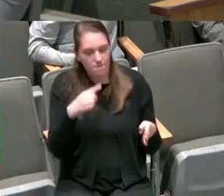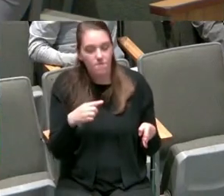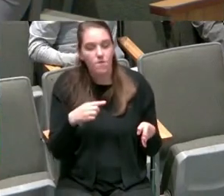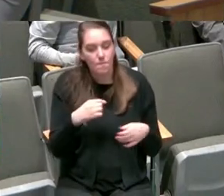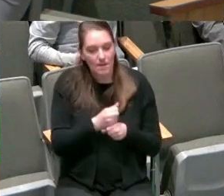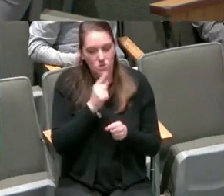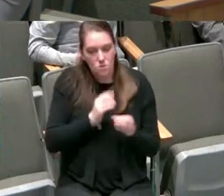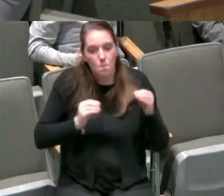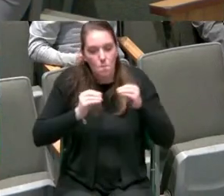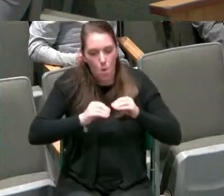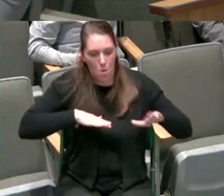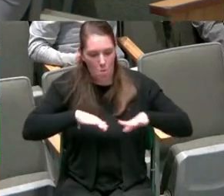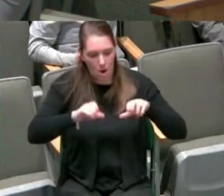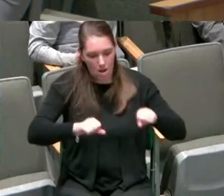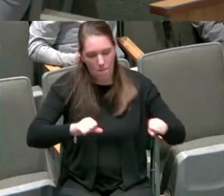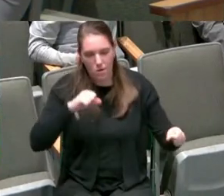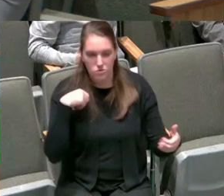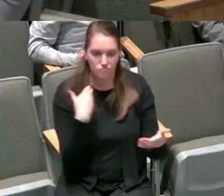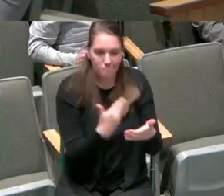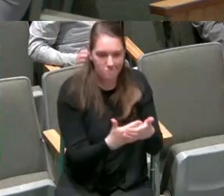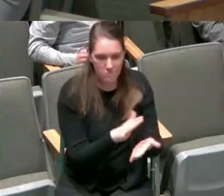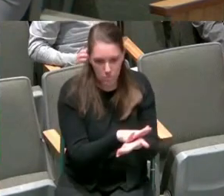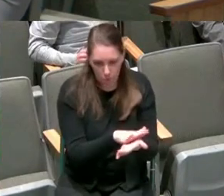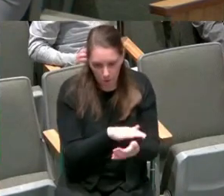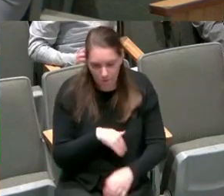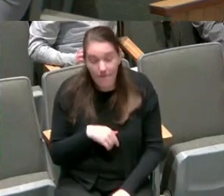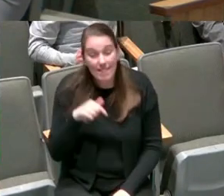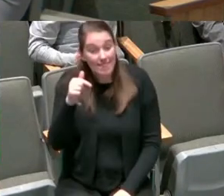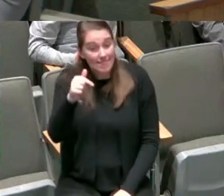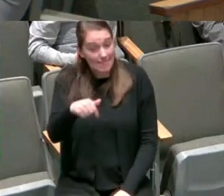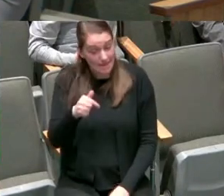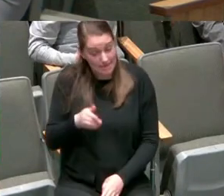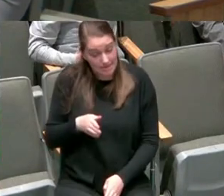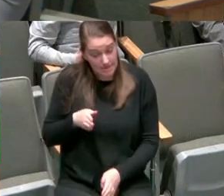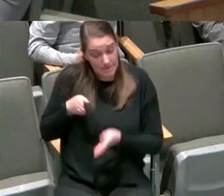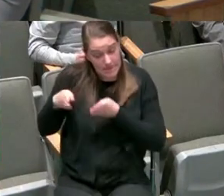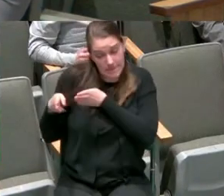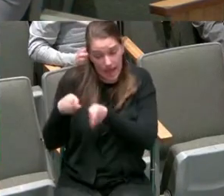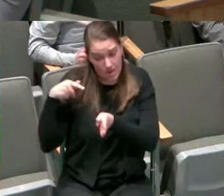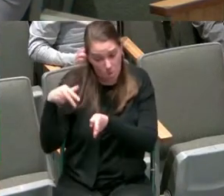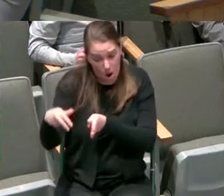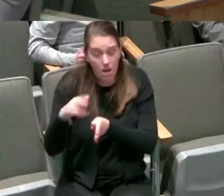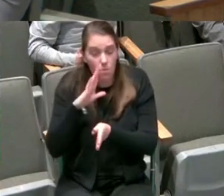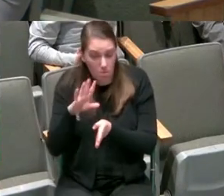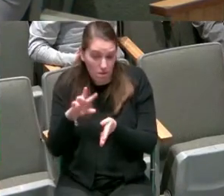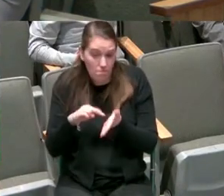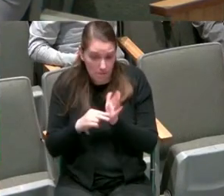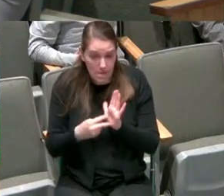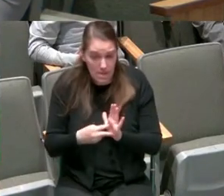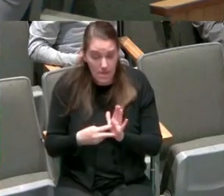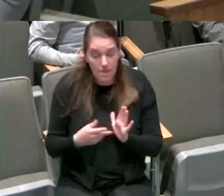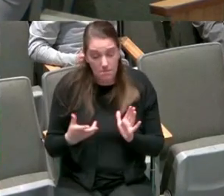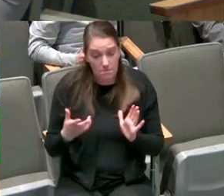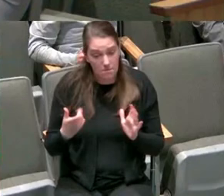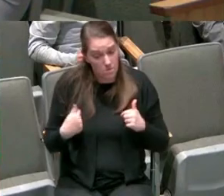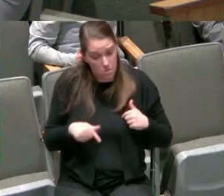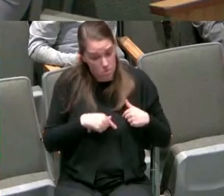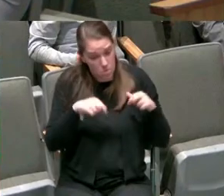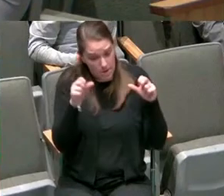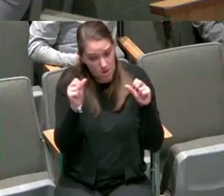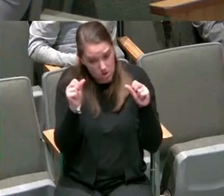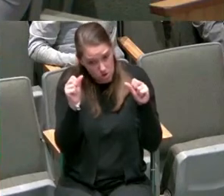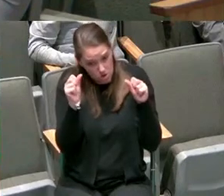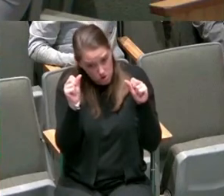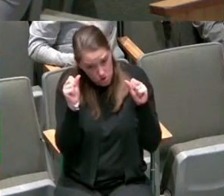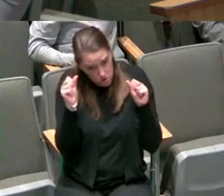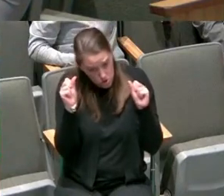walkability to the schools and this uh sidewalk would give at would allow us to move towards